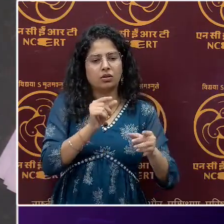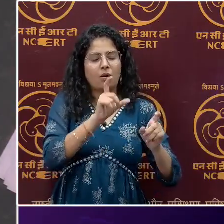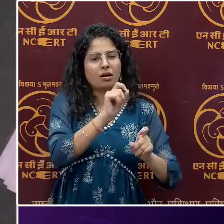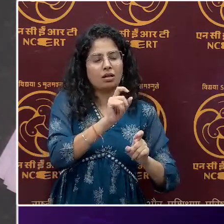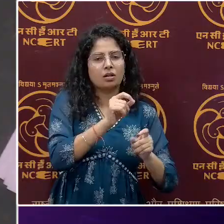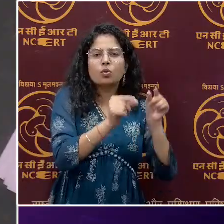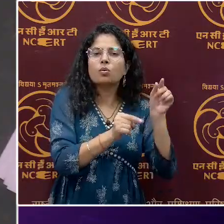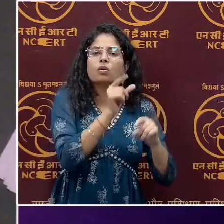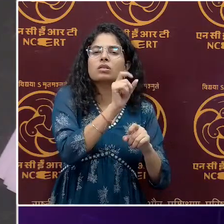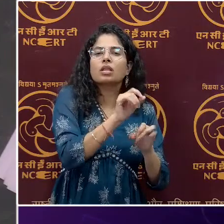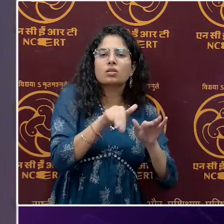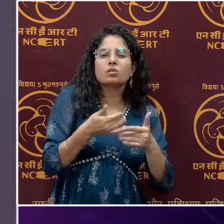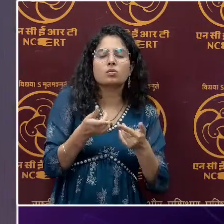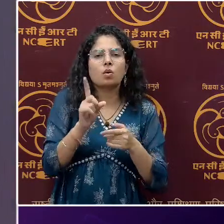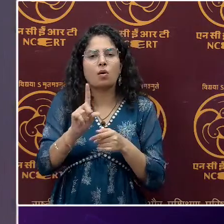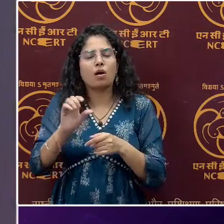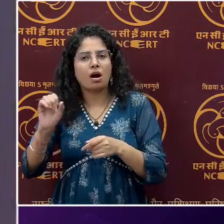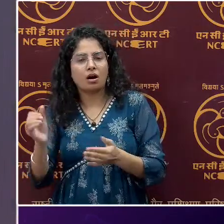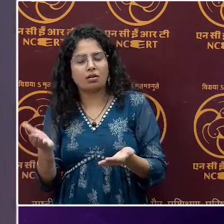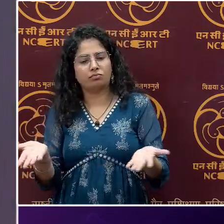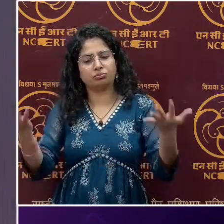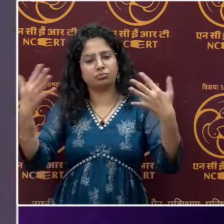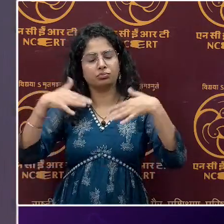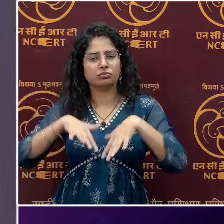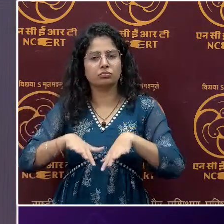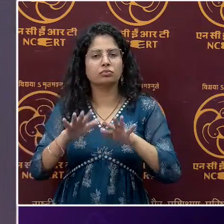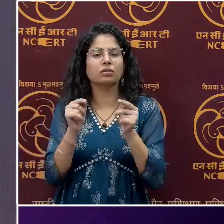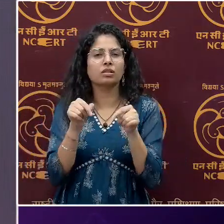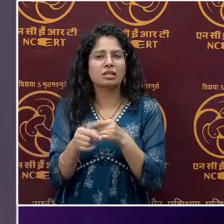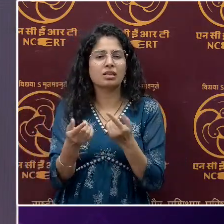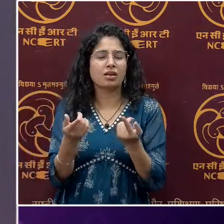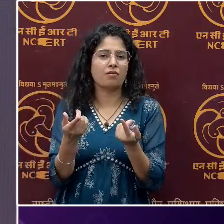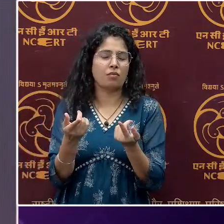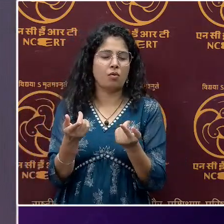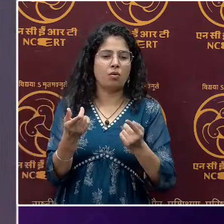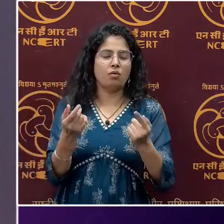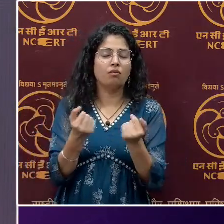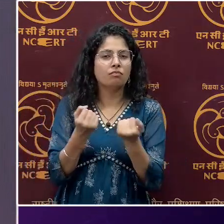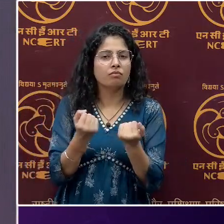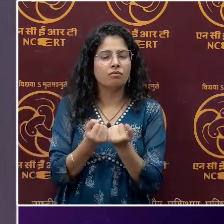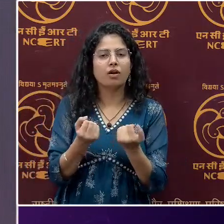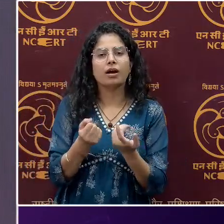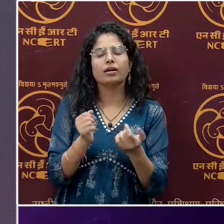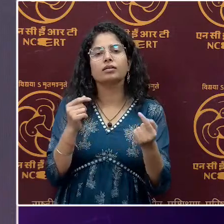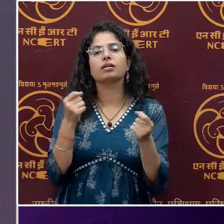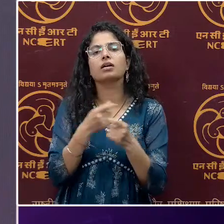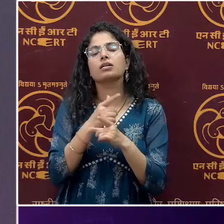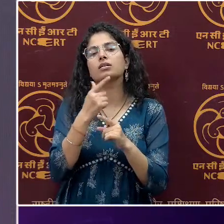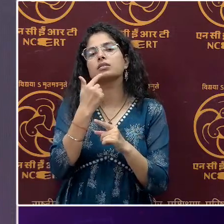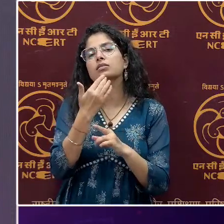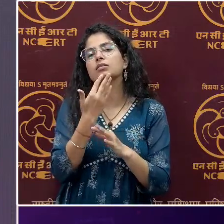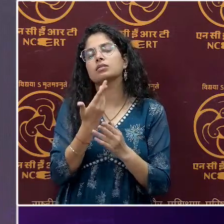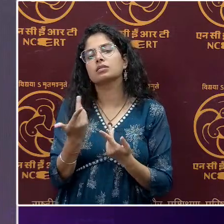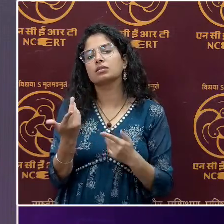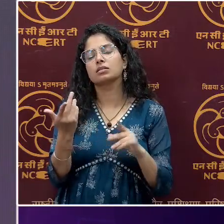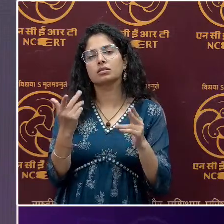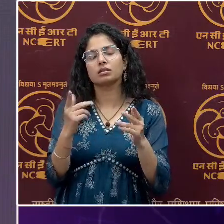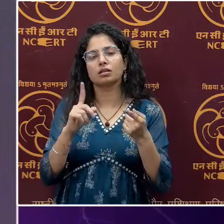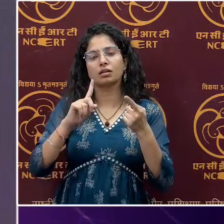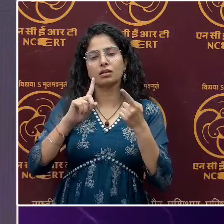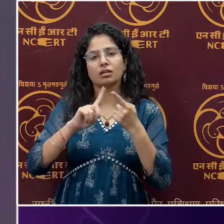of hundreds are coming on the roads to revolt against East India Company. And ma'am, here is one